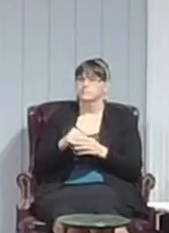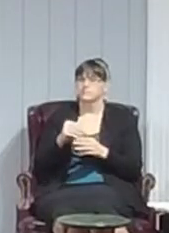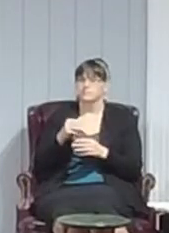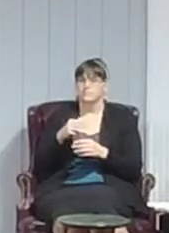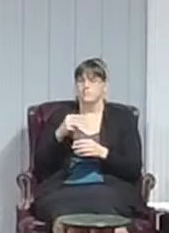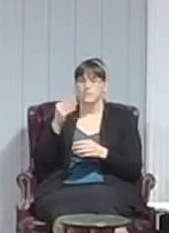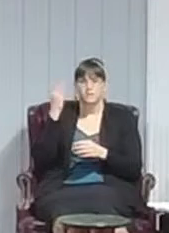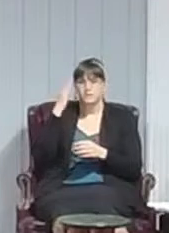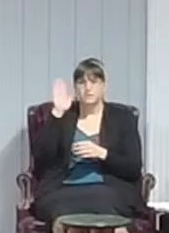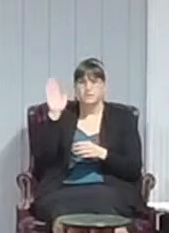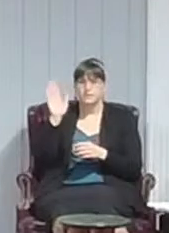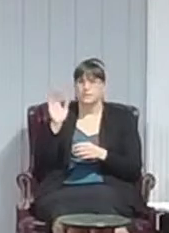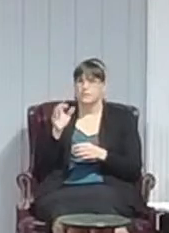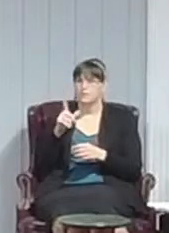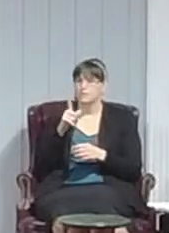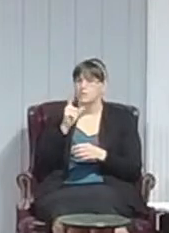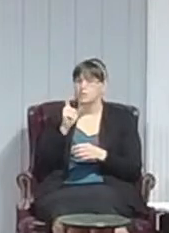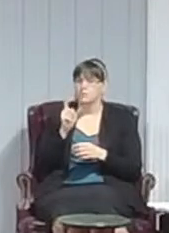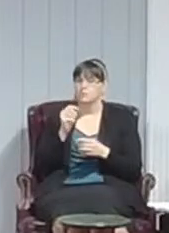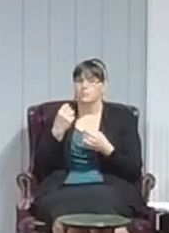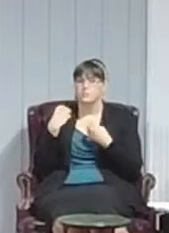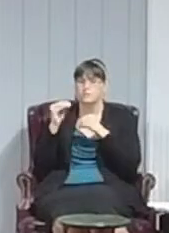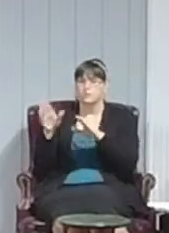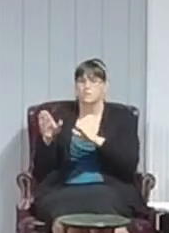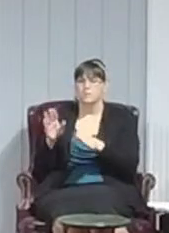who's going to betray Jesus, but Jesus says, Peter,